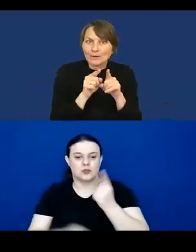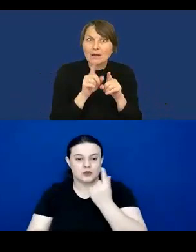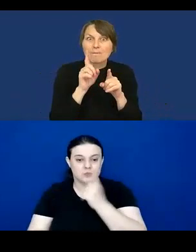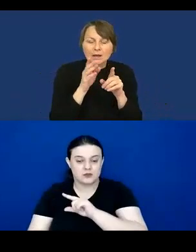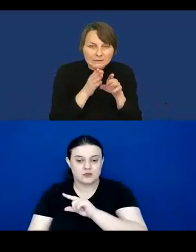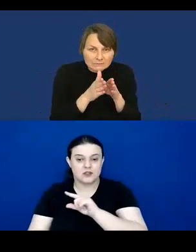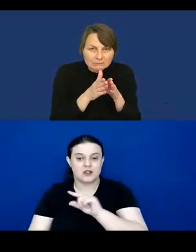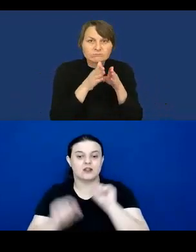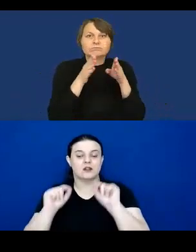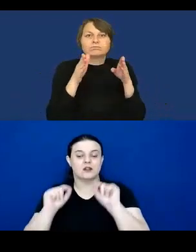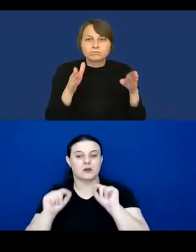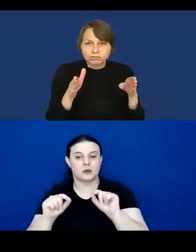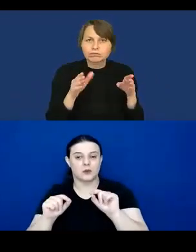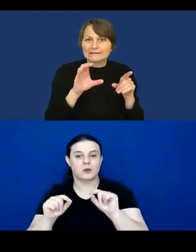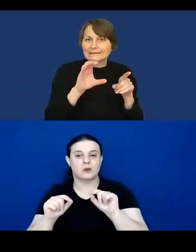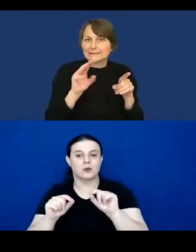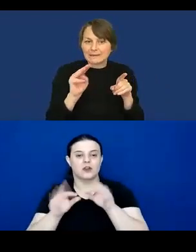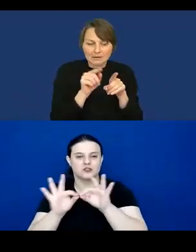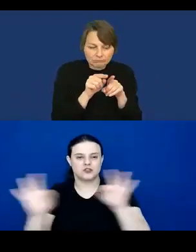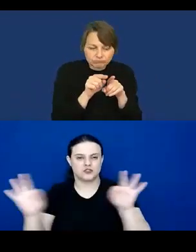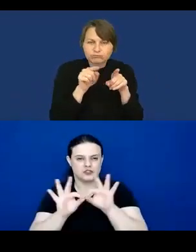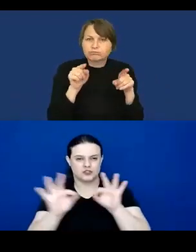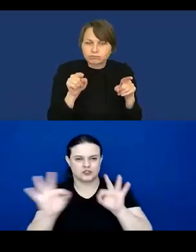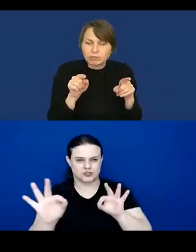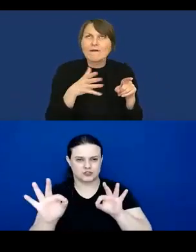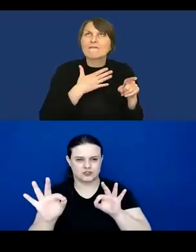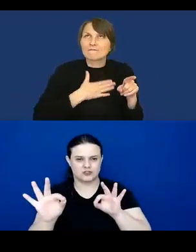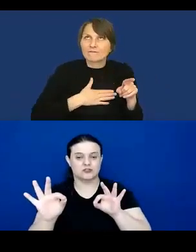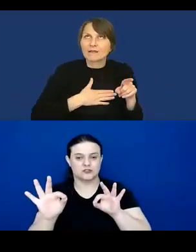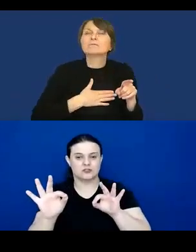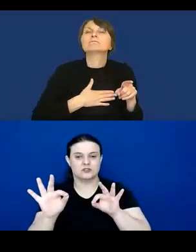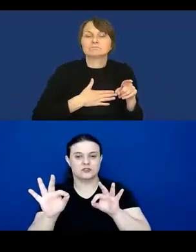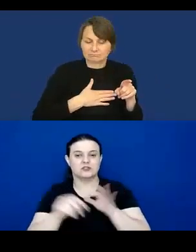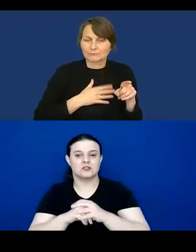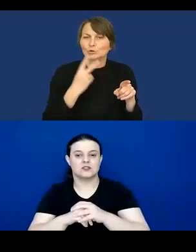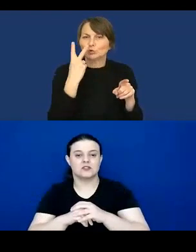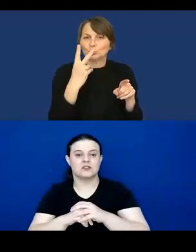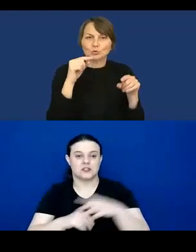this distance as indeed consisting of 2 pins.